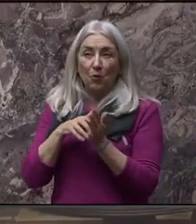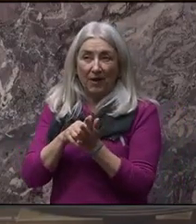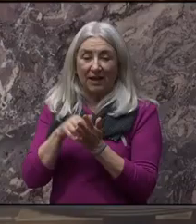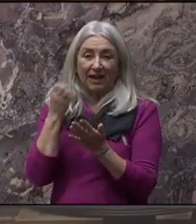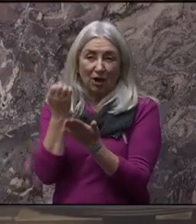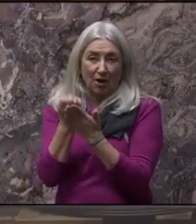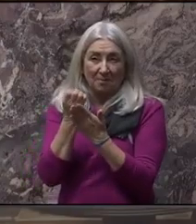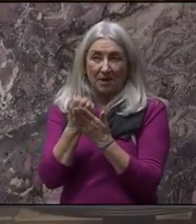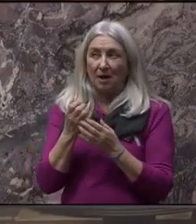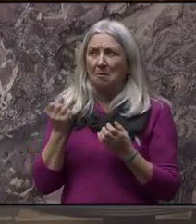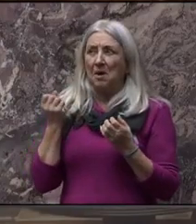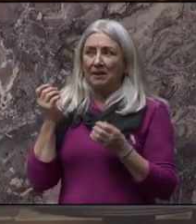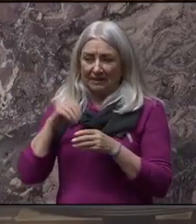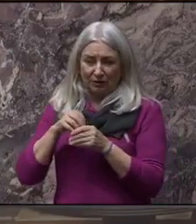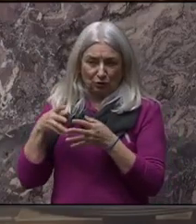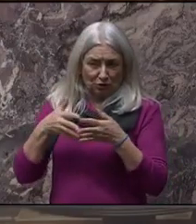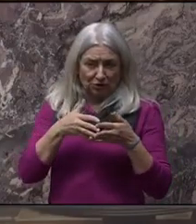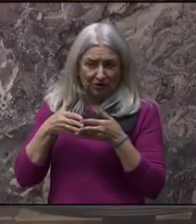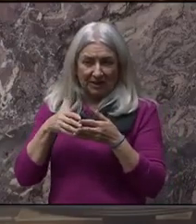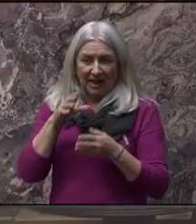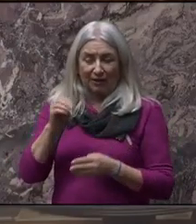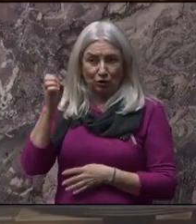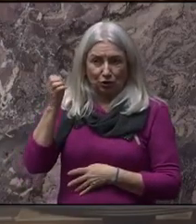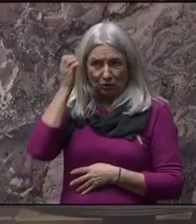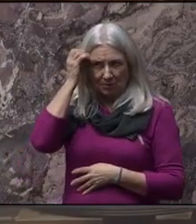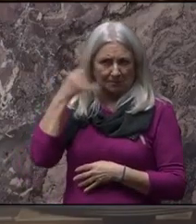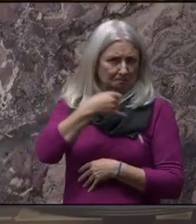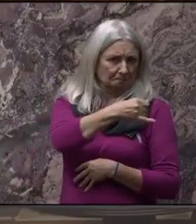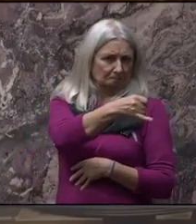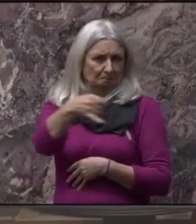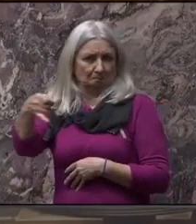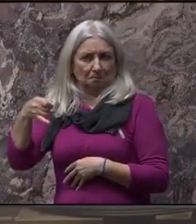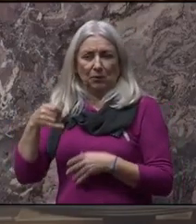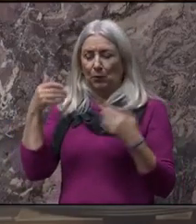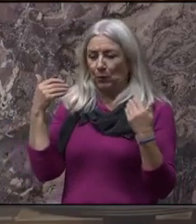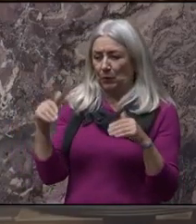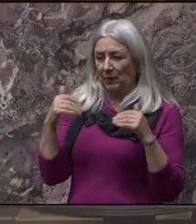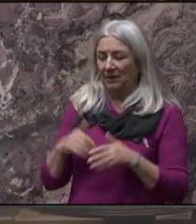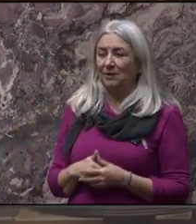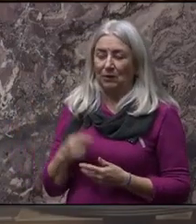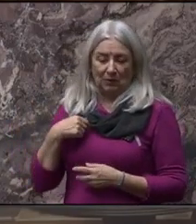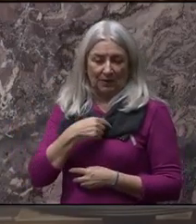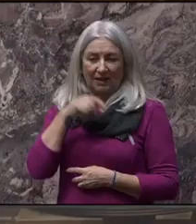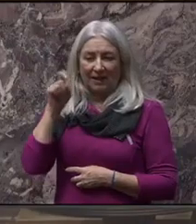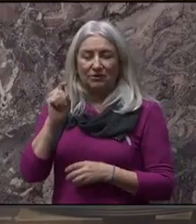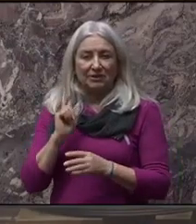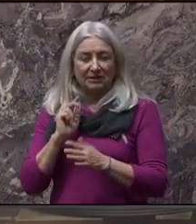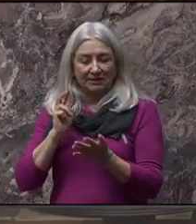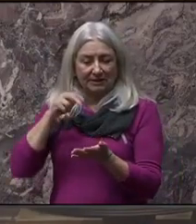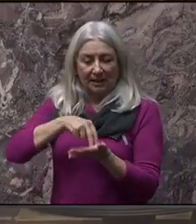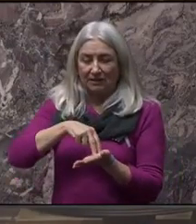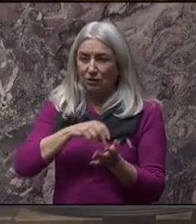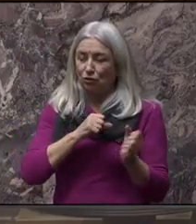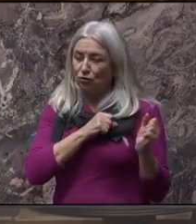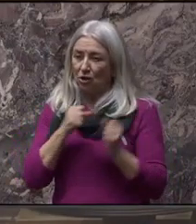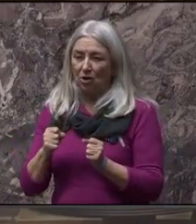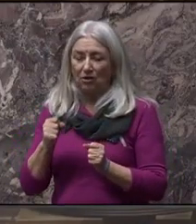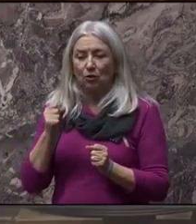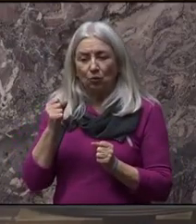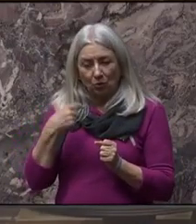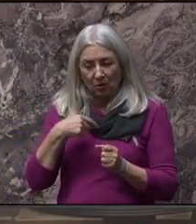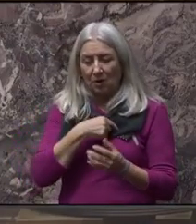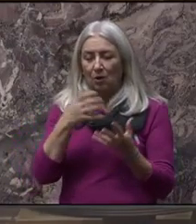of protectionism in the United States and in Europe. We must stand strong on our principles of open and fair